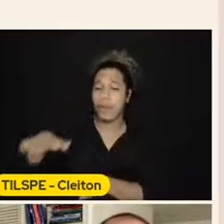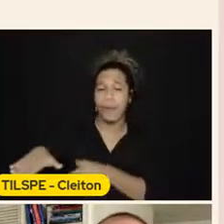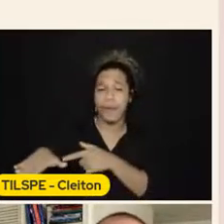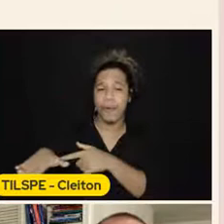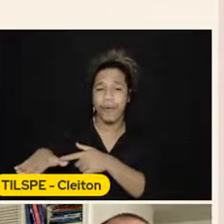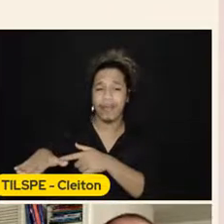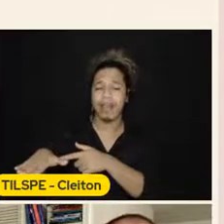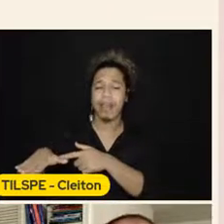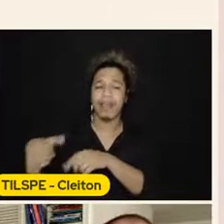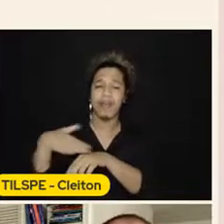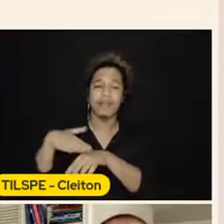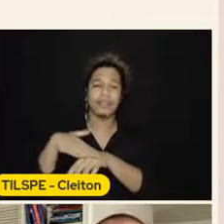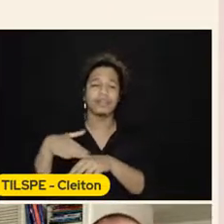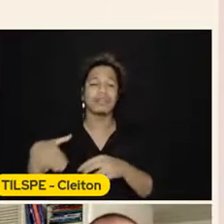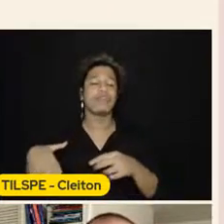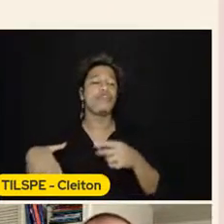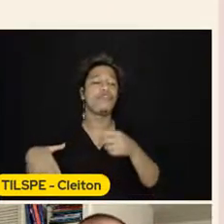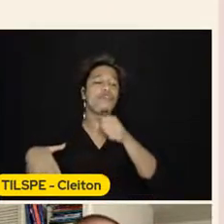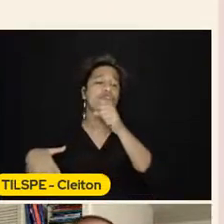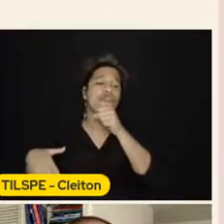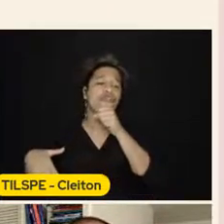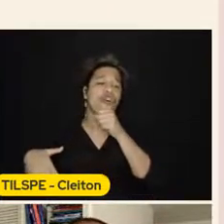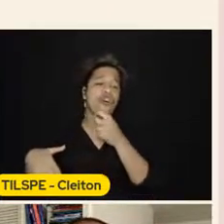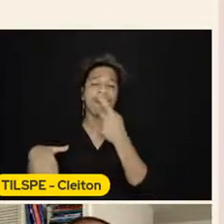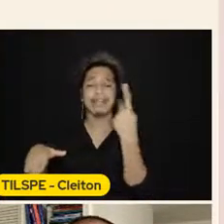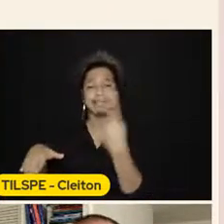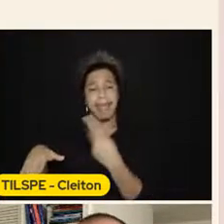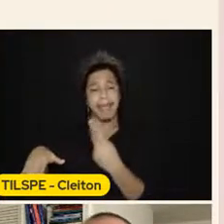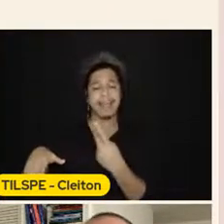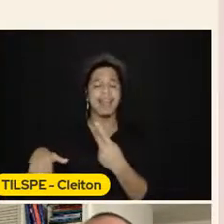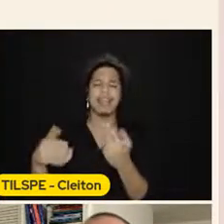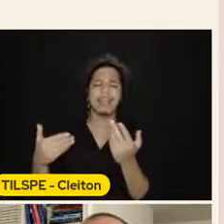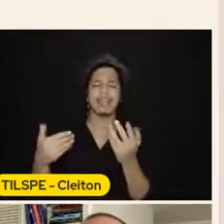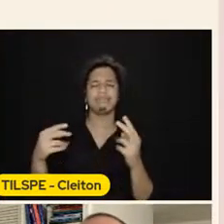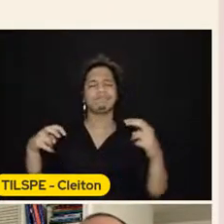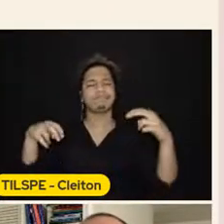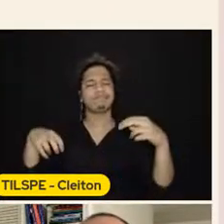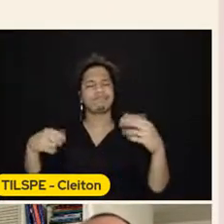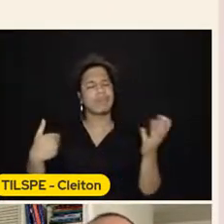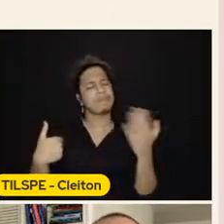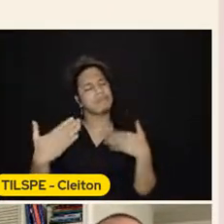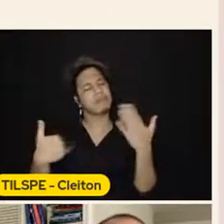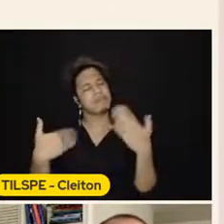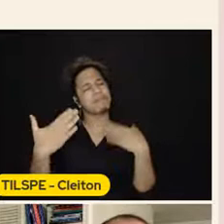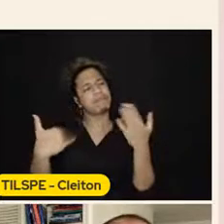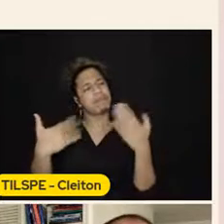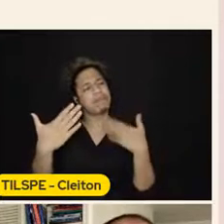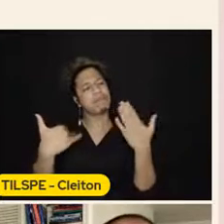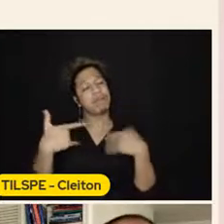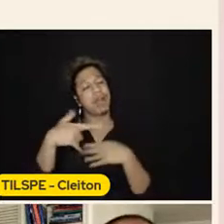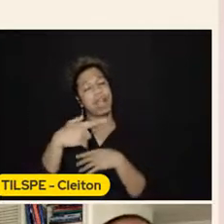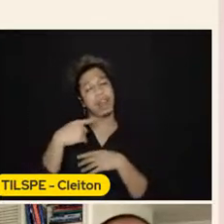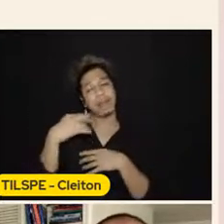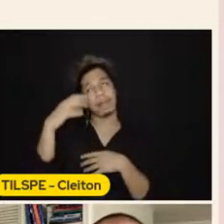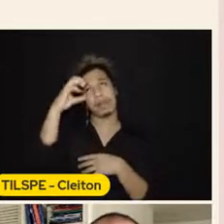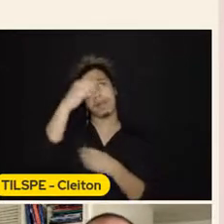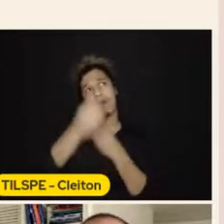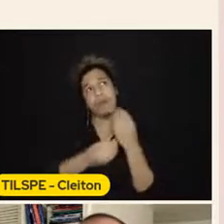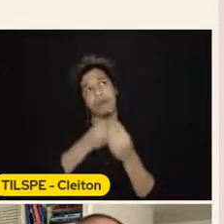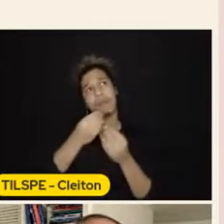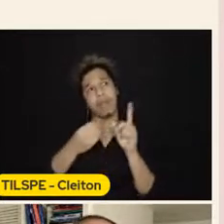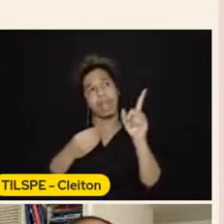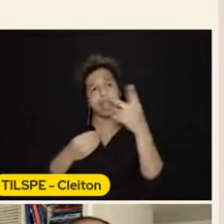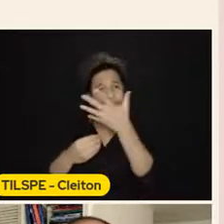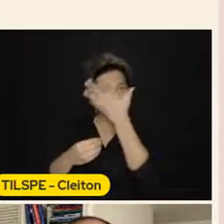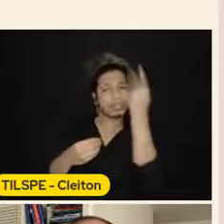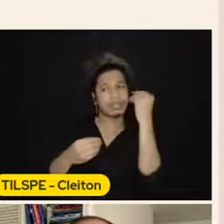her grandfather. And in this conversation, she learns how he lost his words.